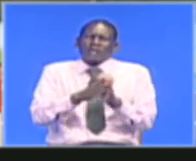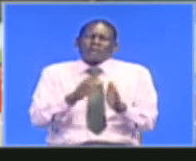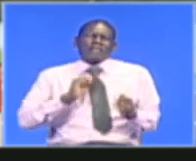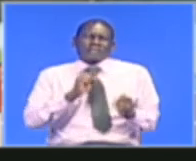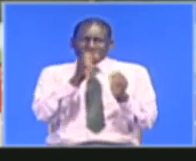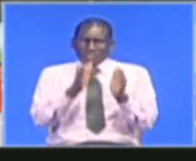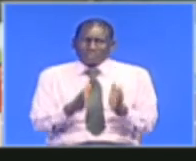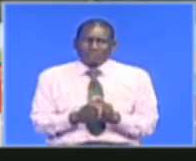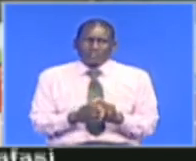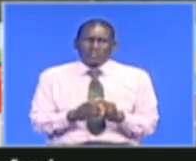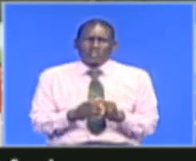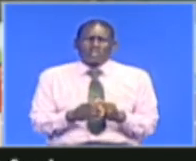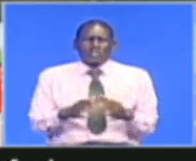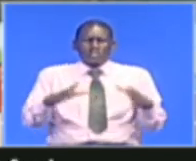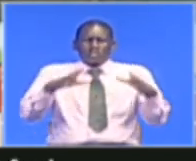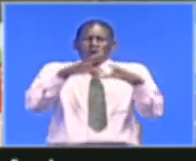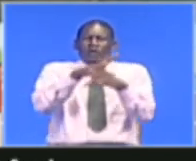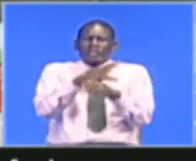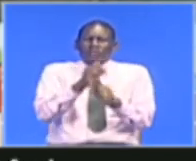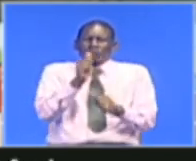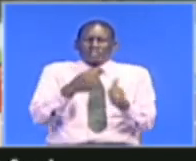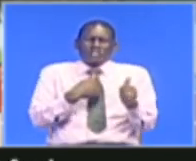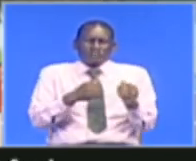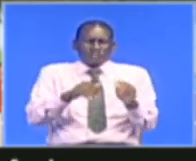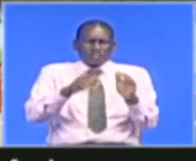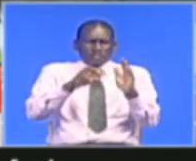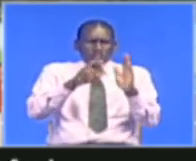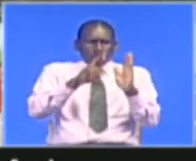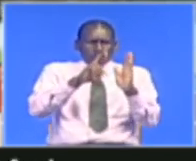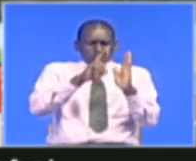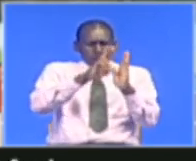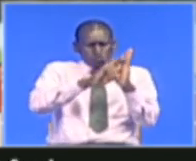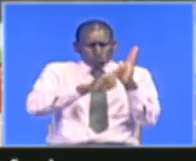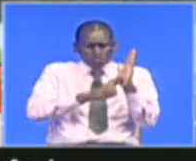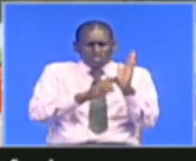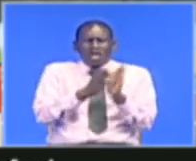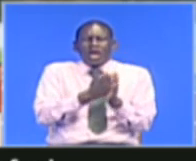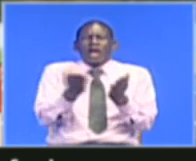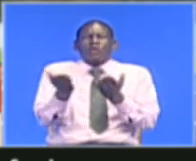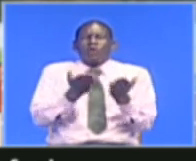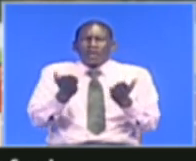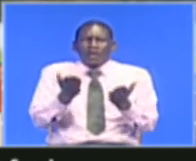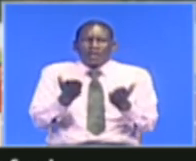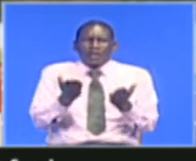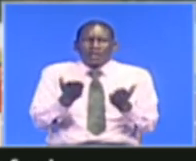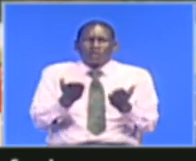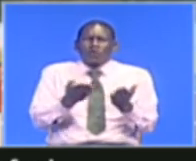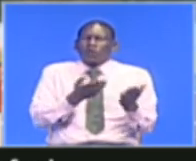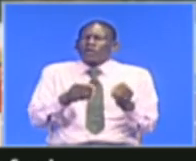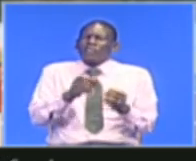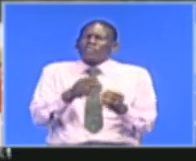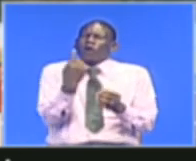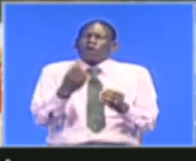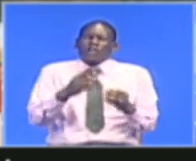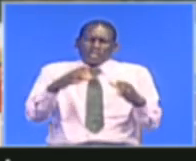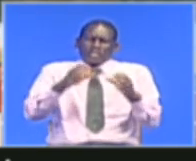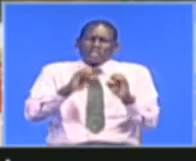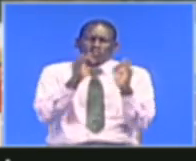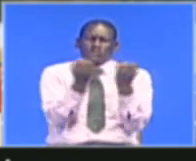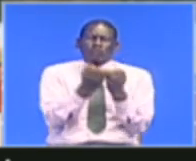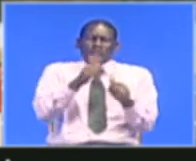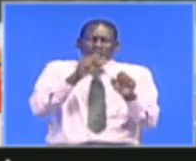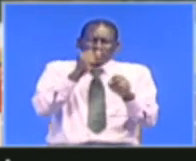The body with the infrastructure and the wherewithal to make a determination of eligibility